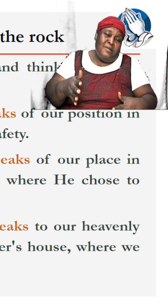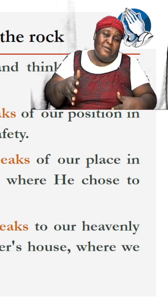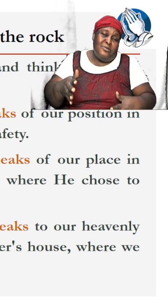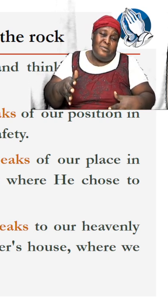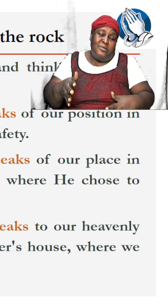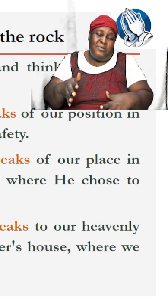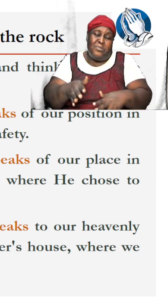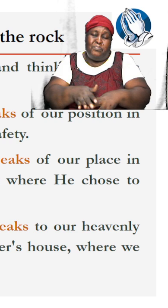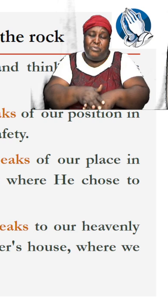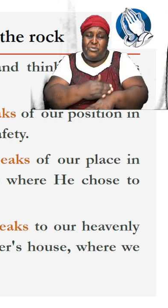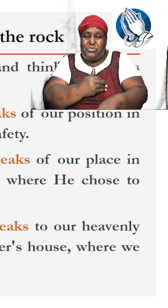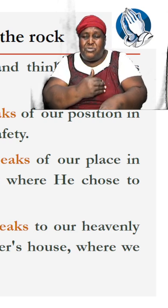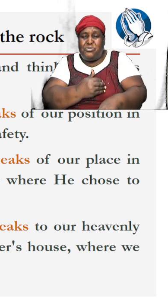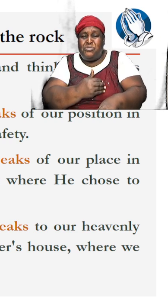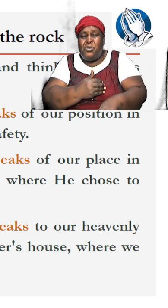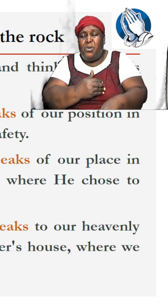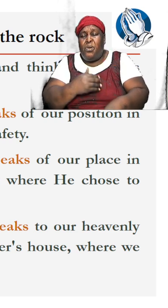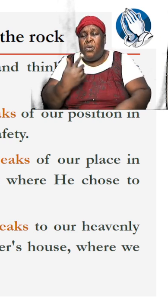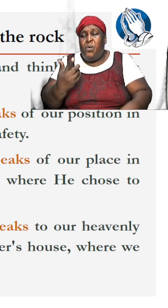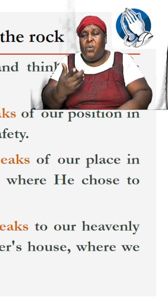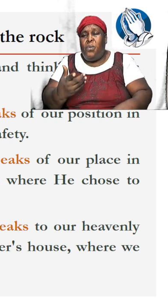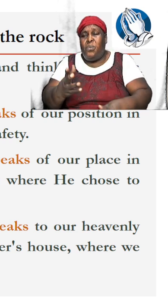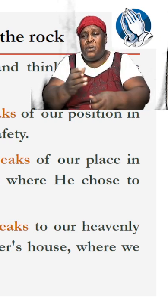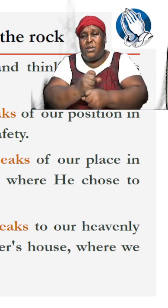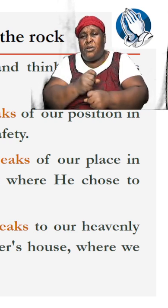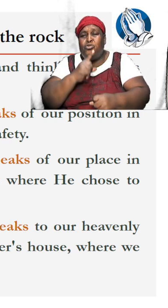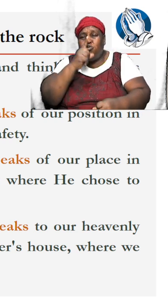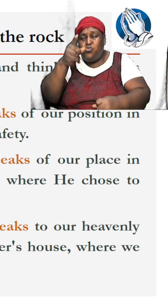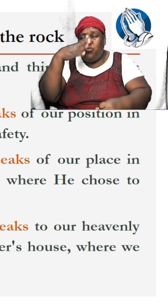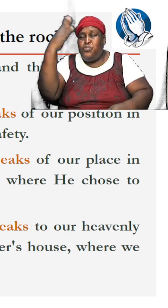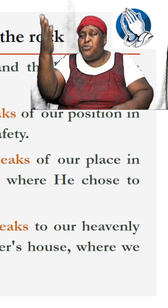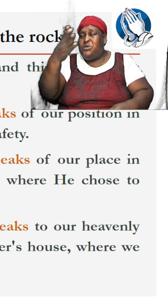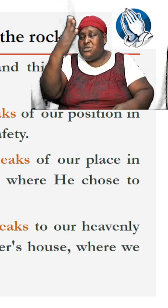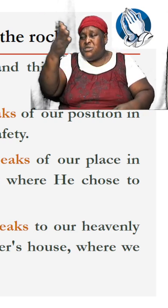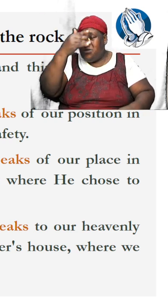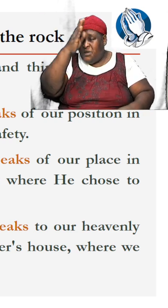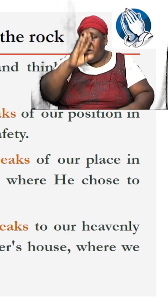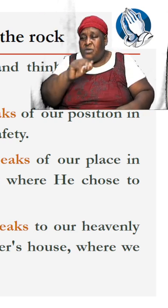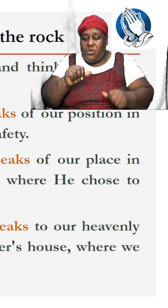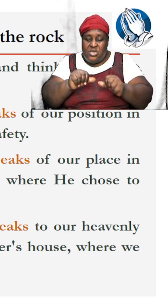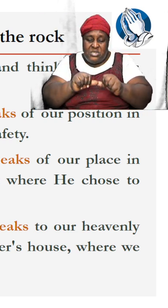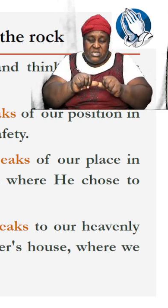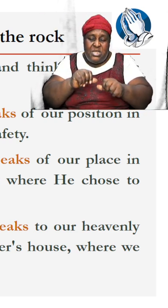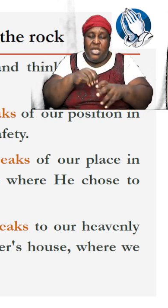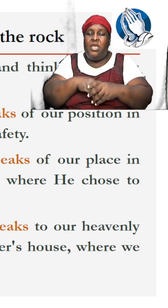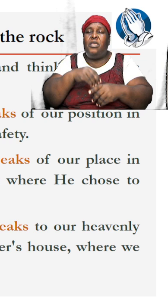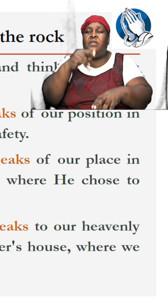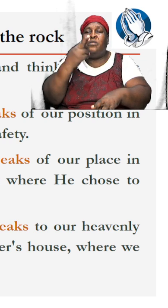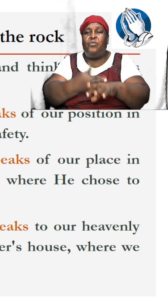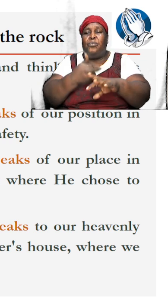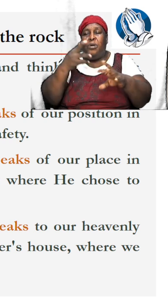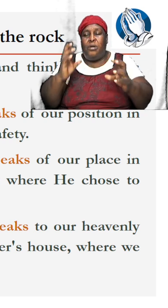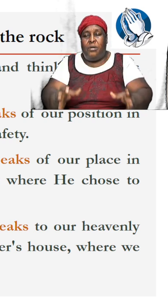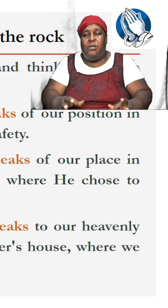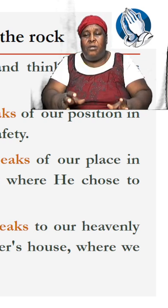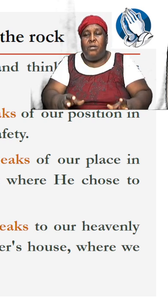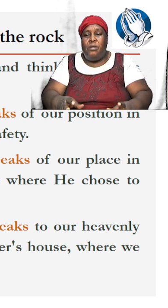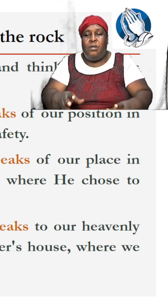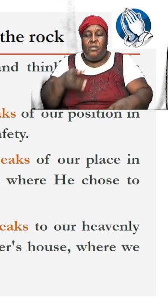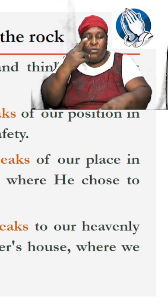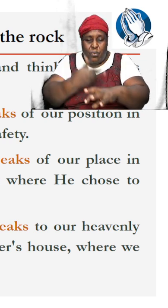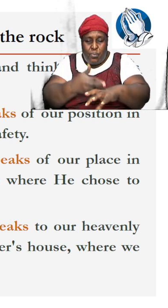But you can only get the true presence of God when you remain in a rock. And can I tell somebody, the